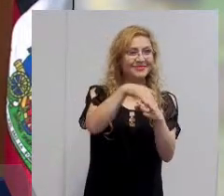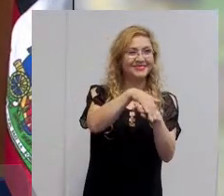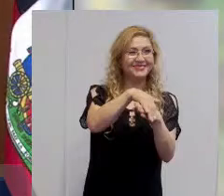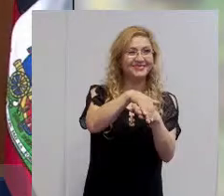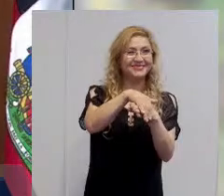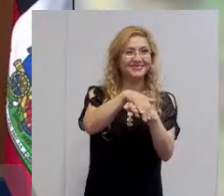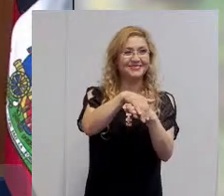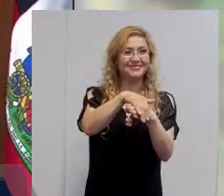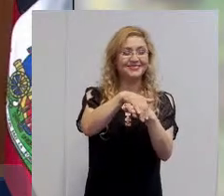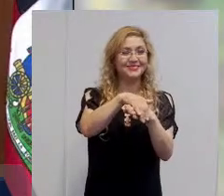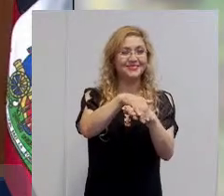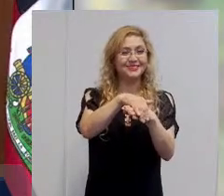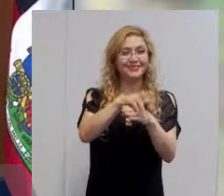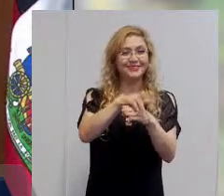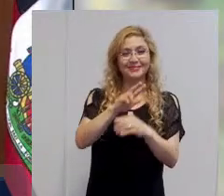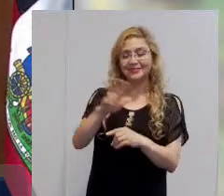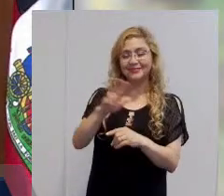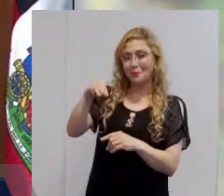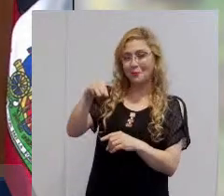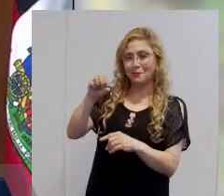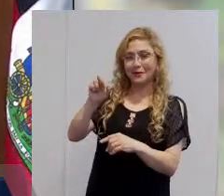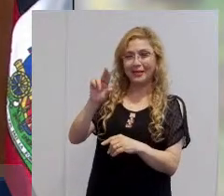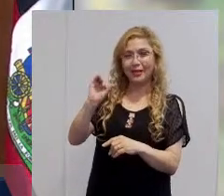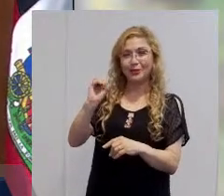Good afternoon,